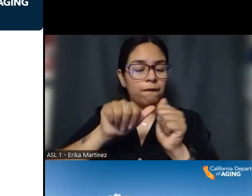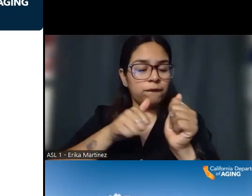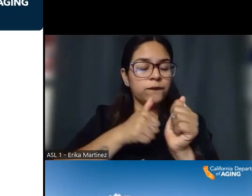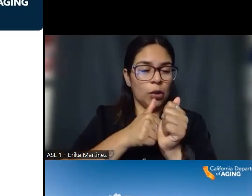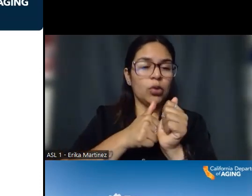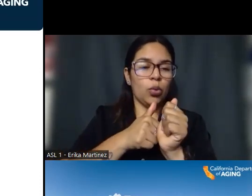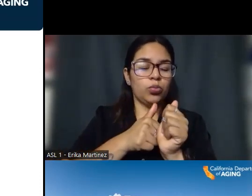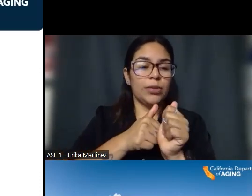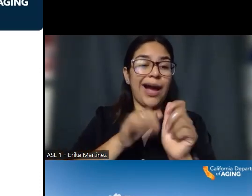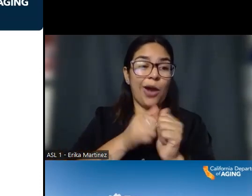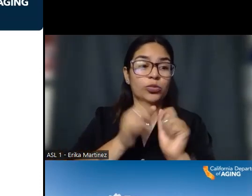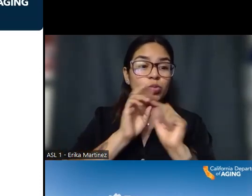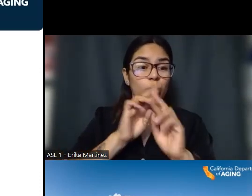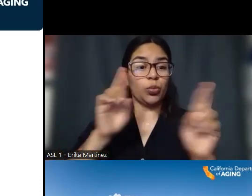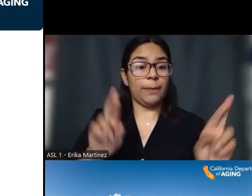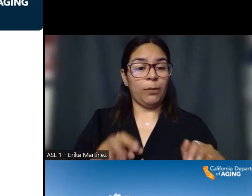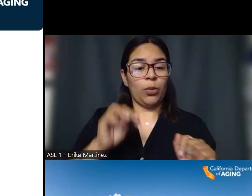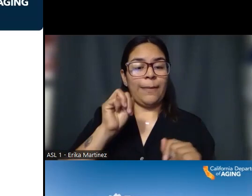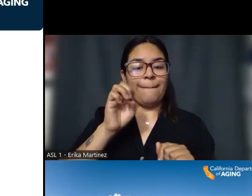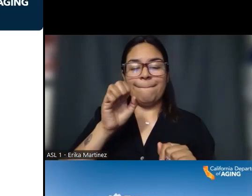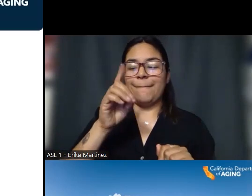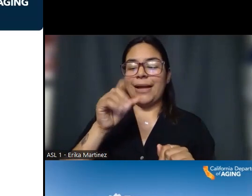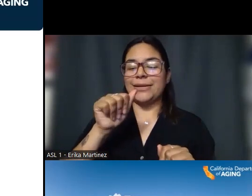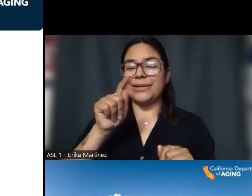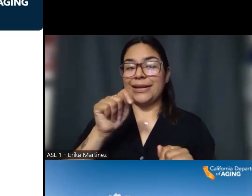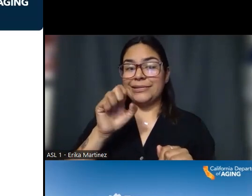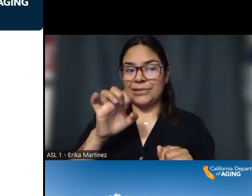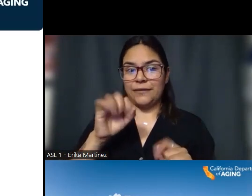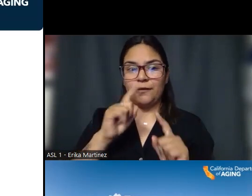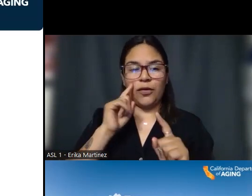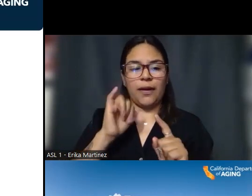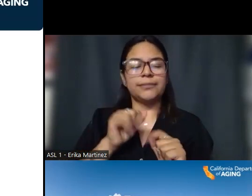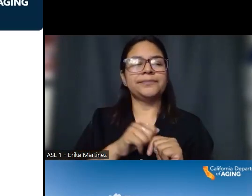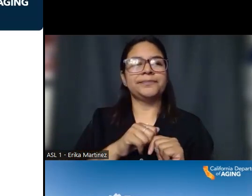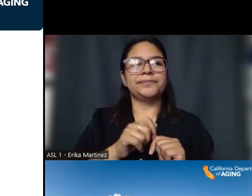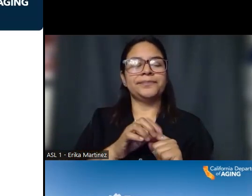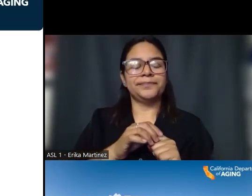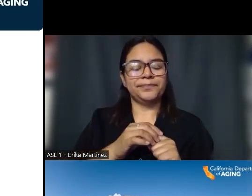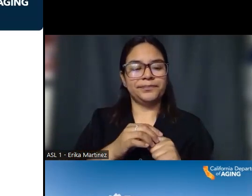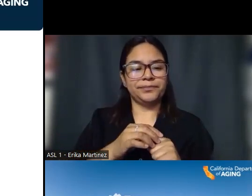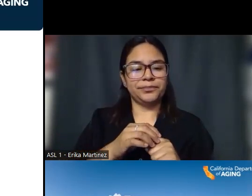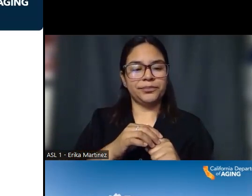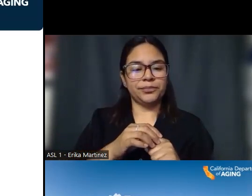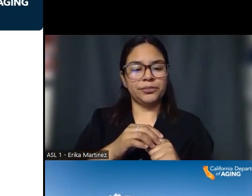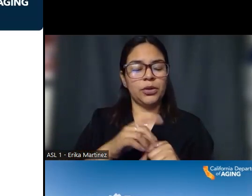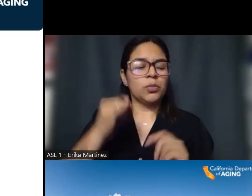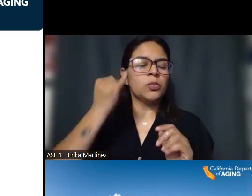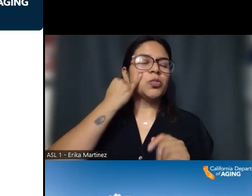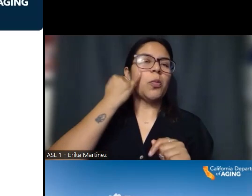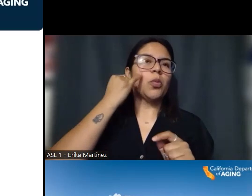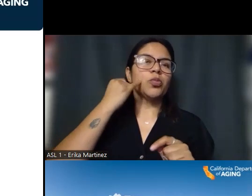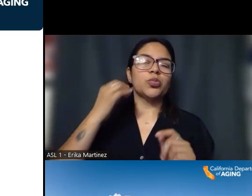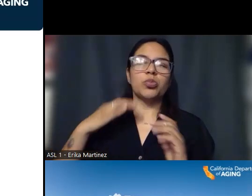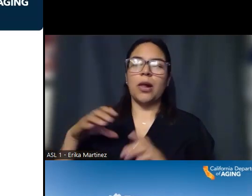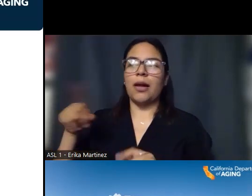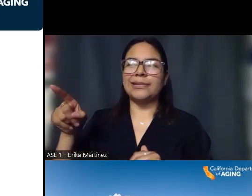reporting responsibilities, and they also refer to legal services for any residents who seek judicial review. So if their